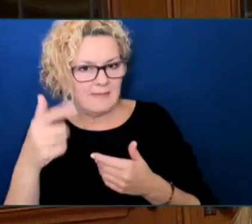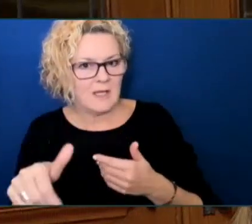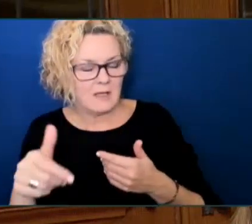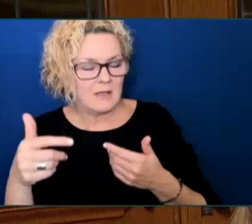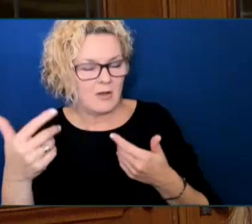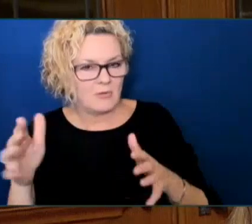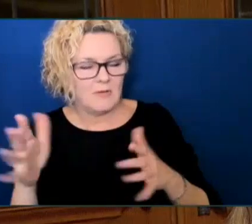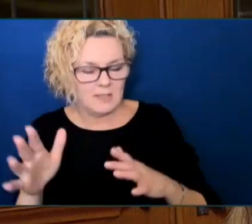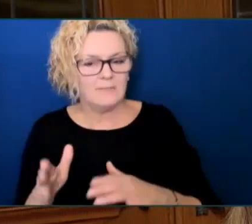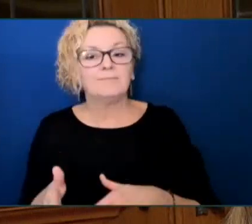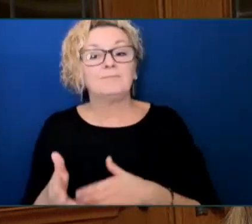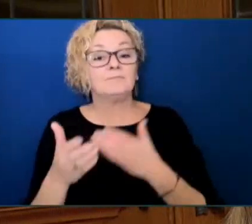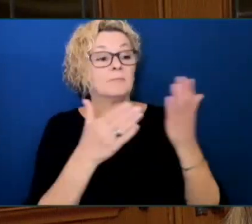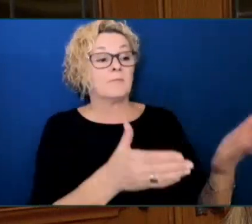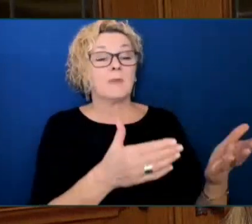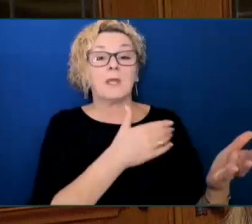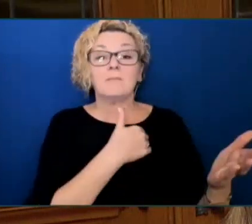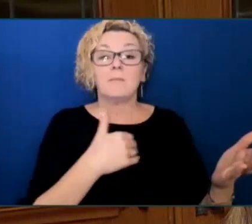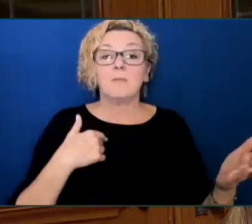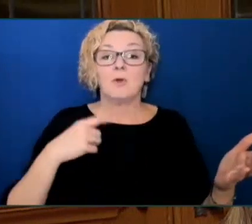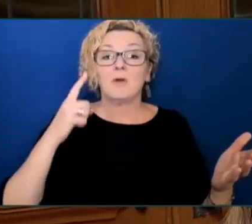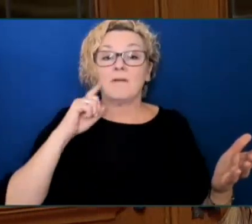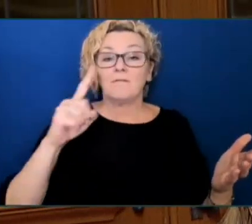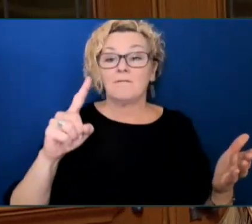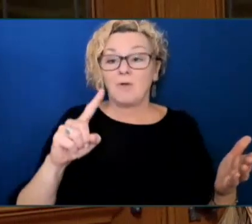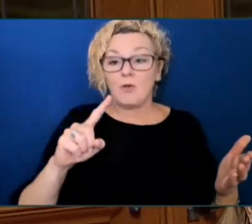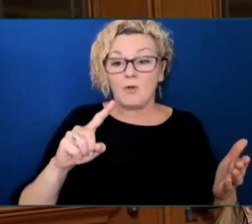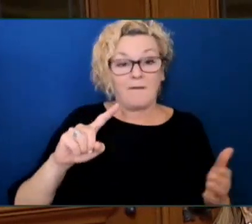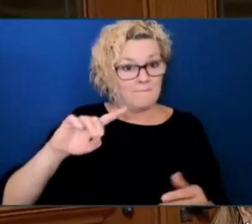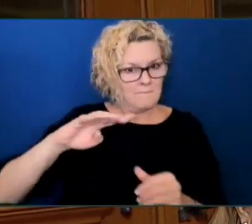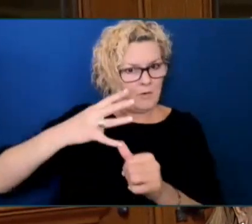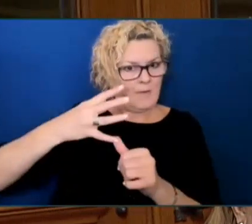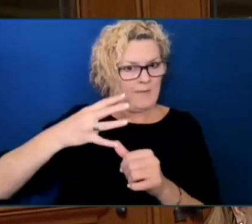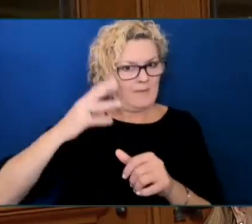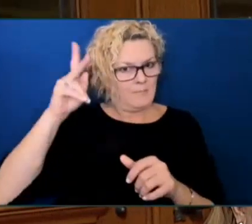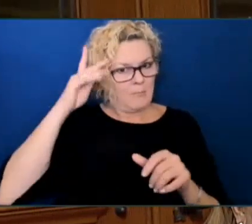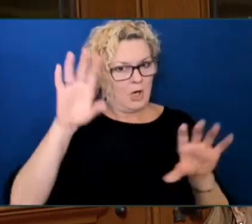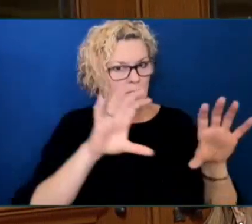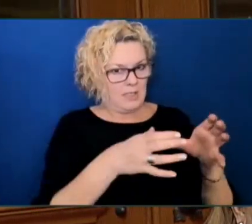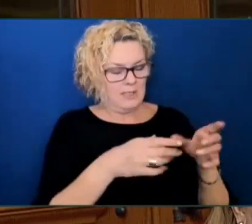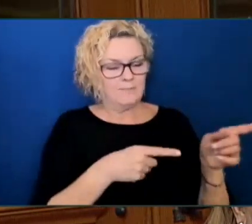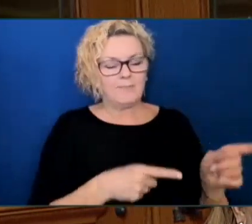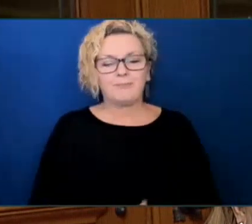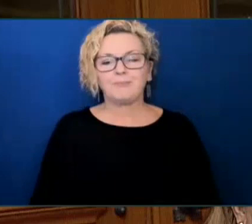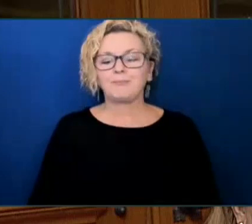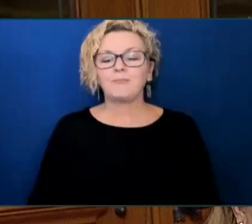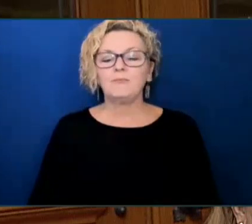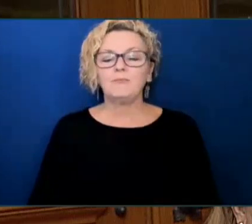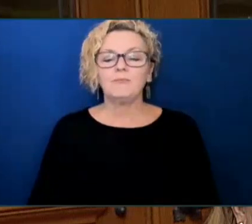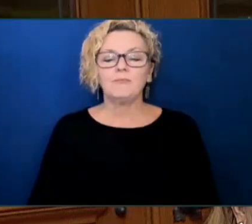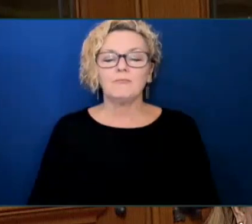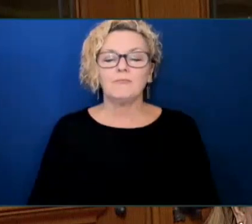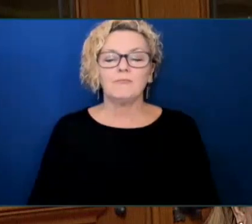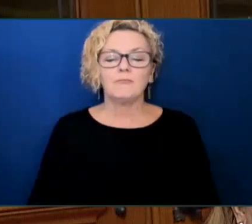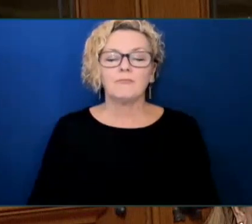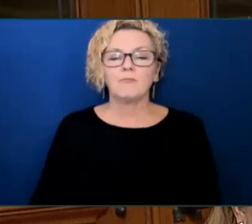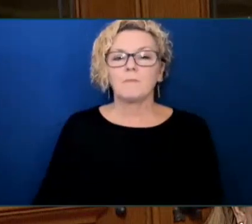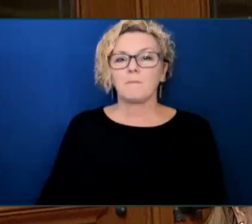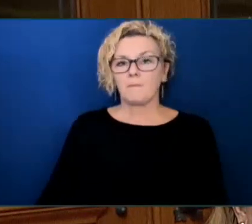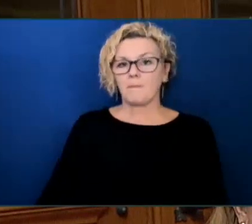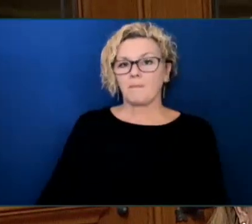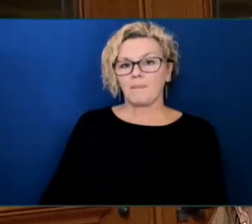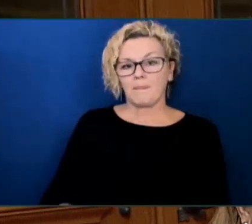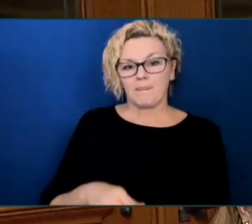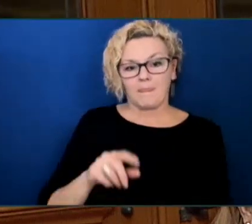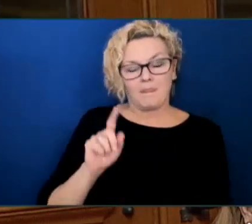Thank you very much, Mr. Speaker. Mr. Speaker, this NDP government is undertaking an initiative called Unlearning and